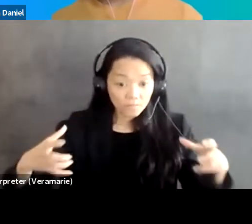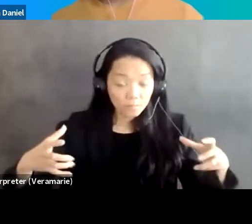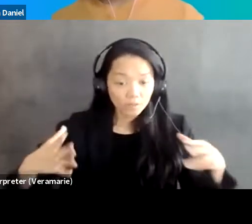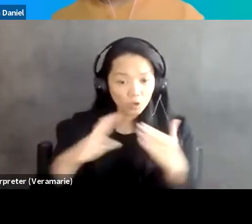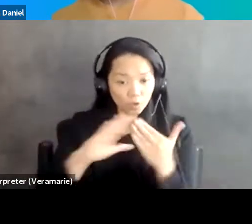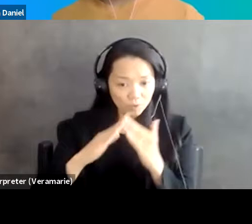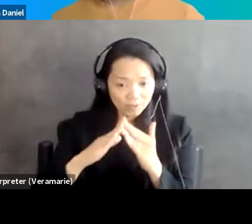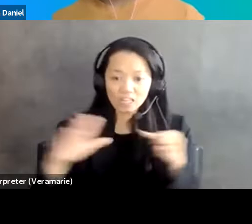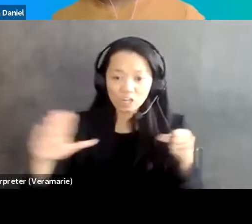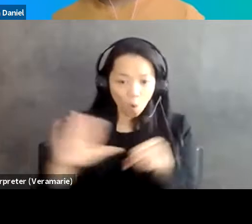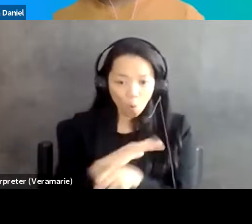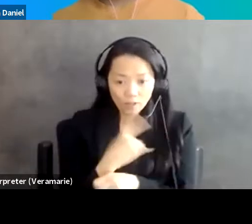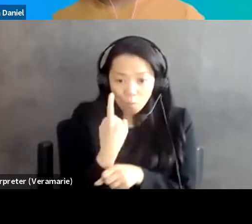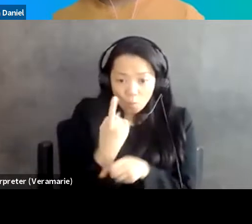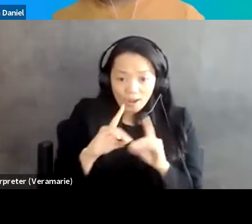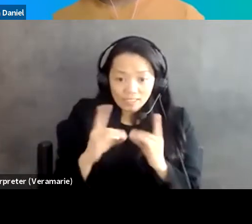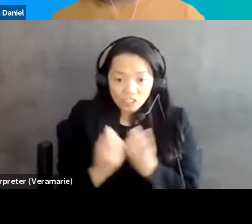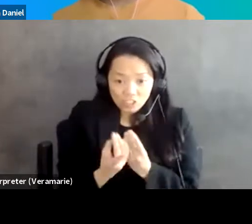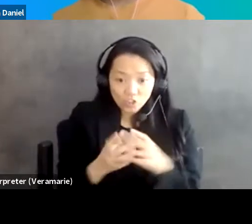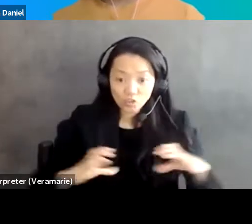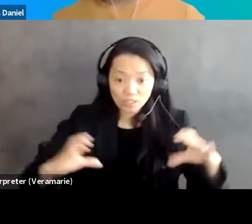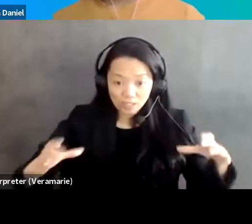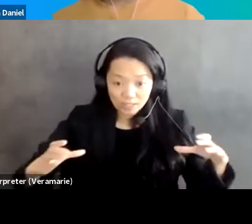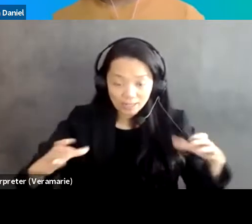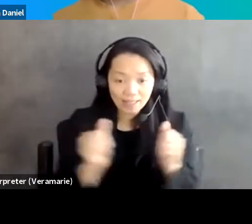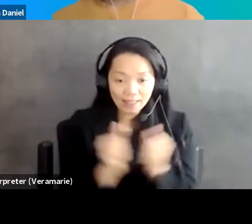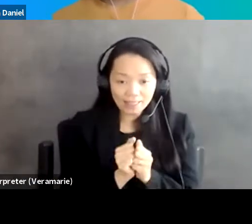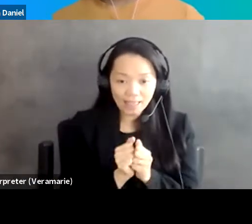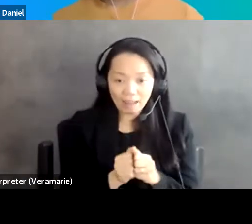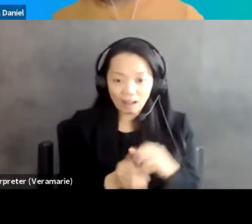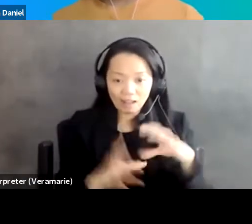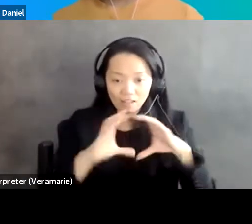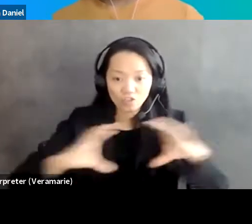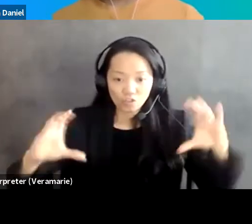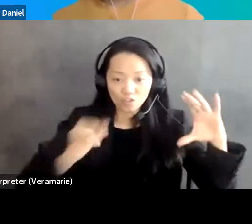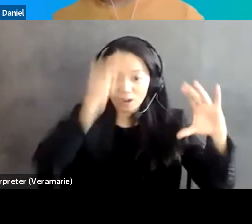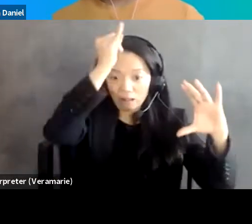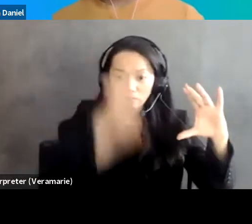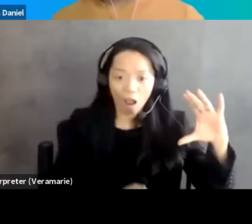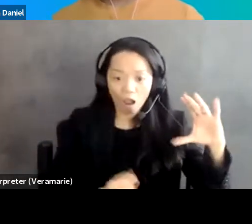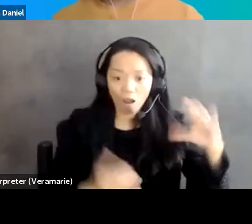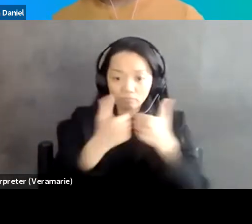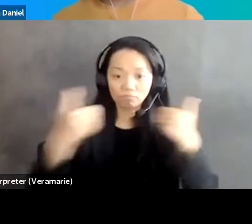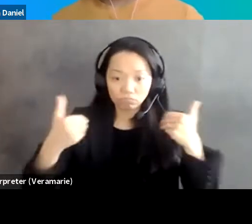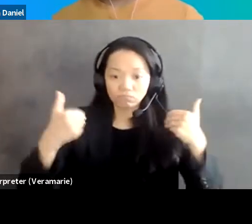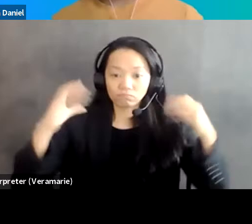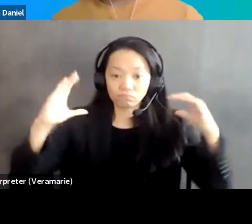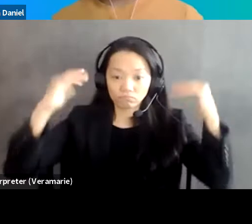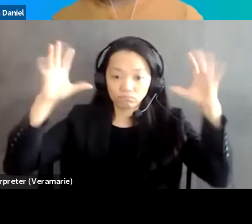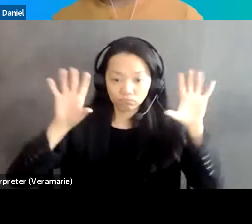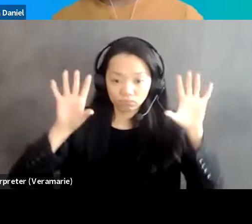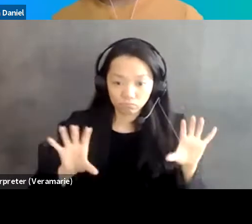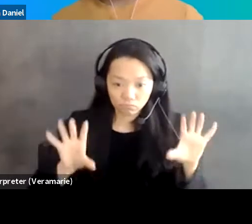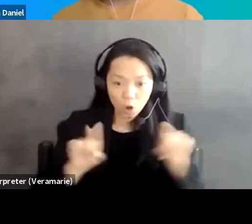community staying whole in one district, rather than a line going through the middle of your community or multiple lines where you're just